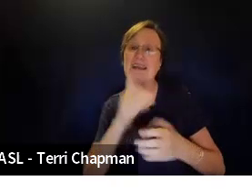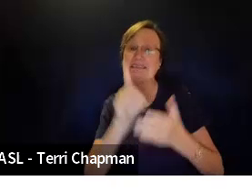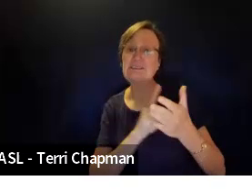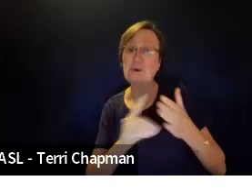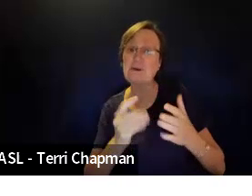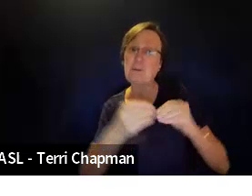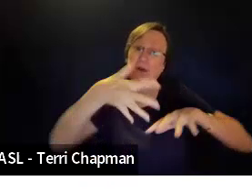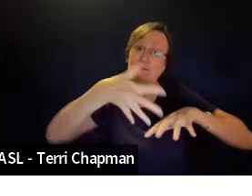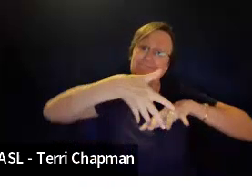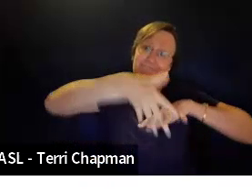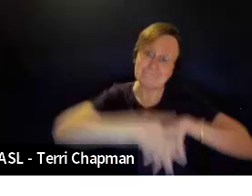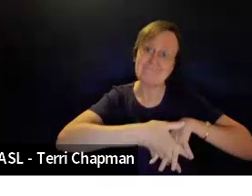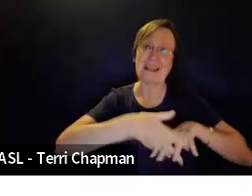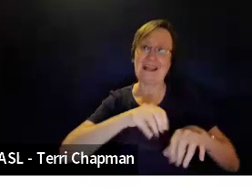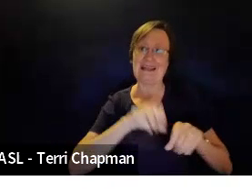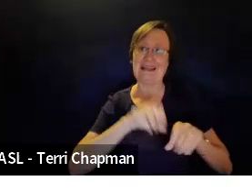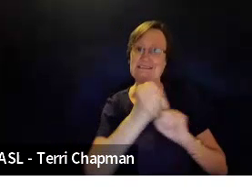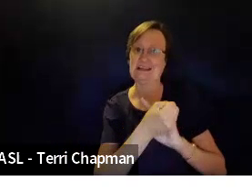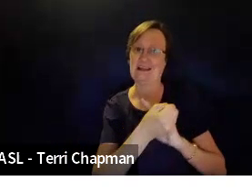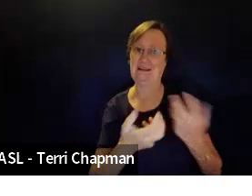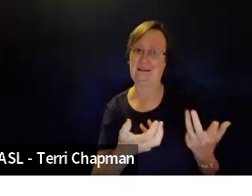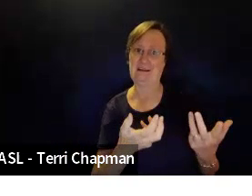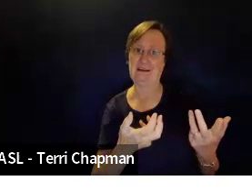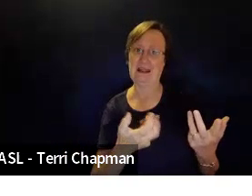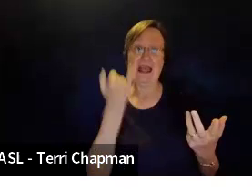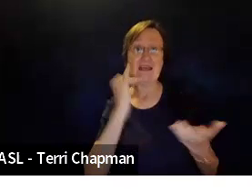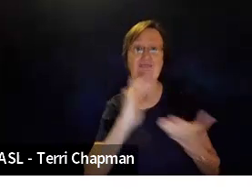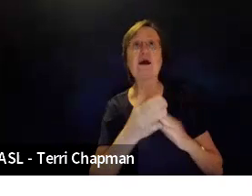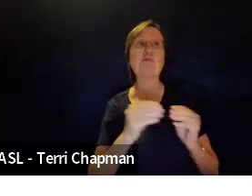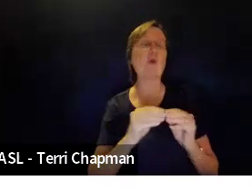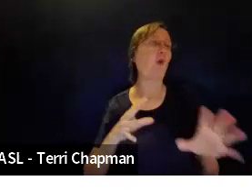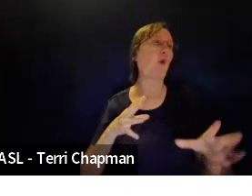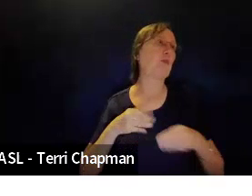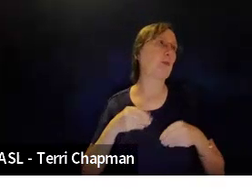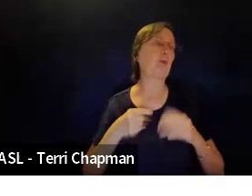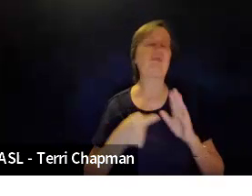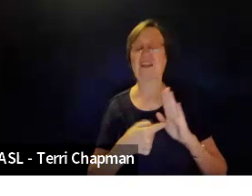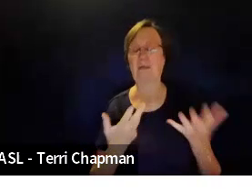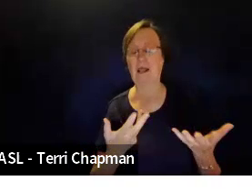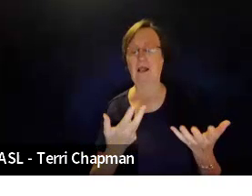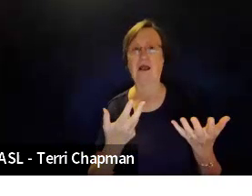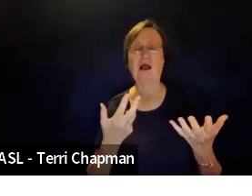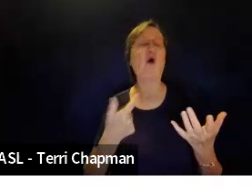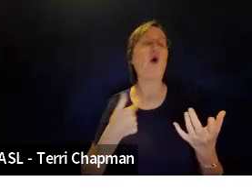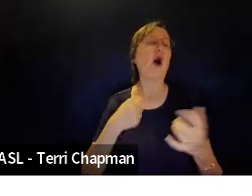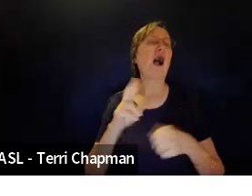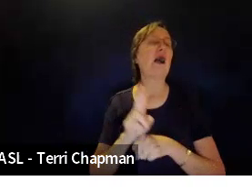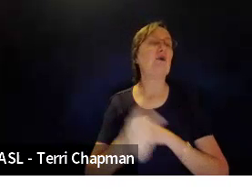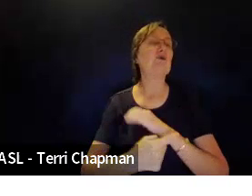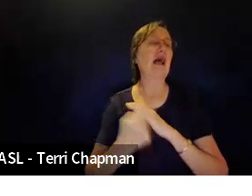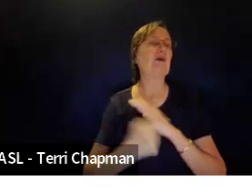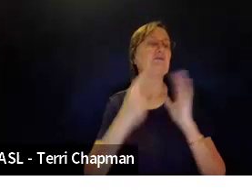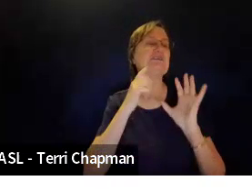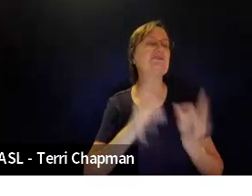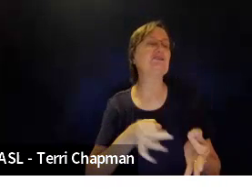policies in society. If it becomes more acceptable, for instance, to use an algorithmically determined method